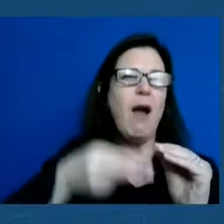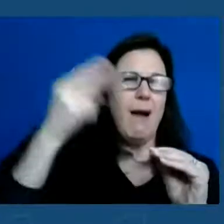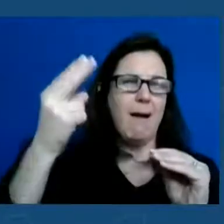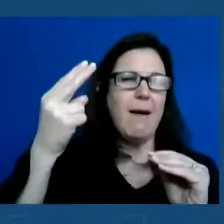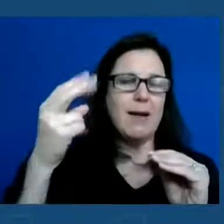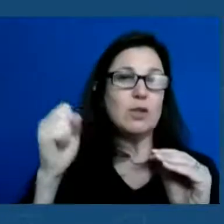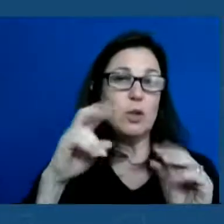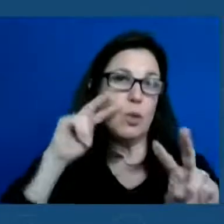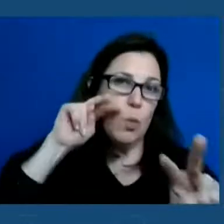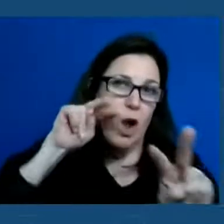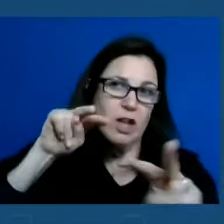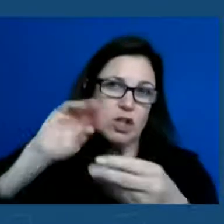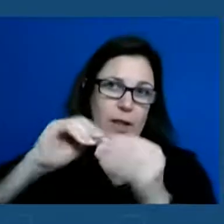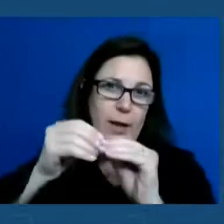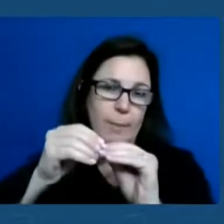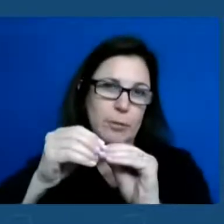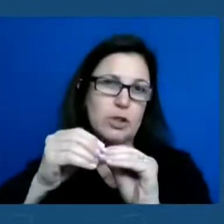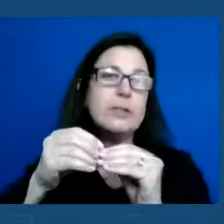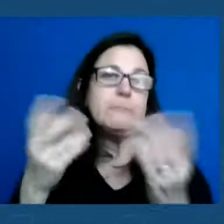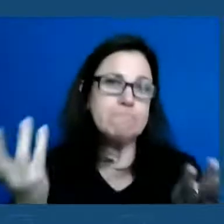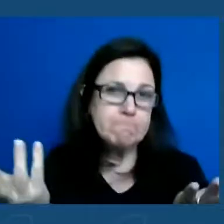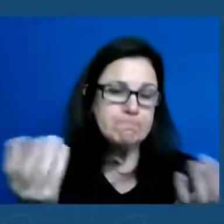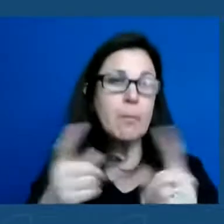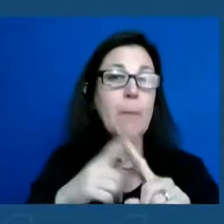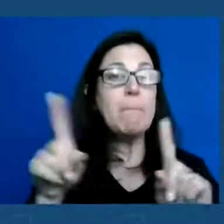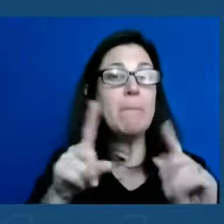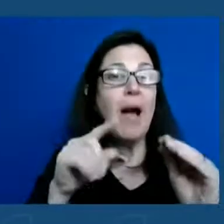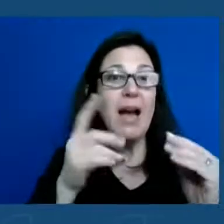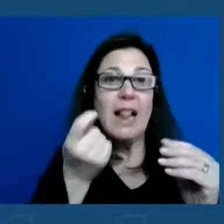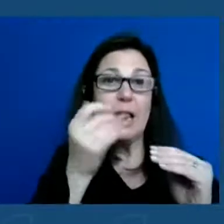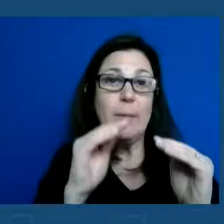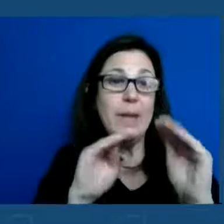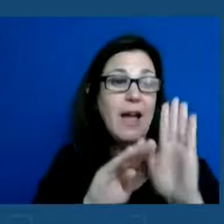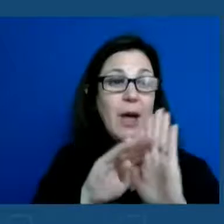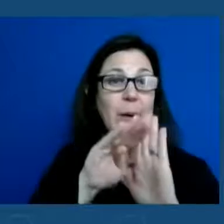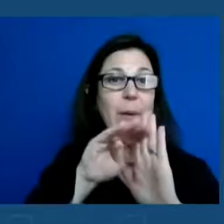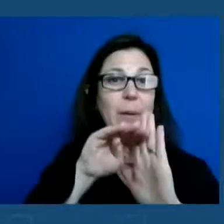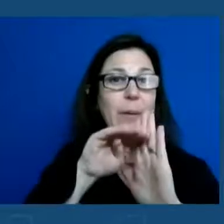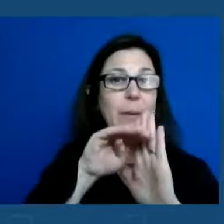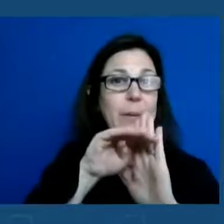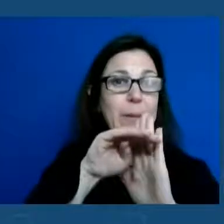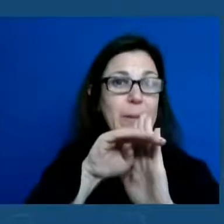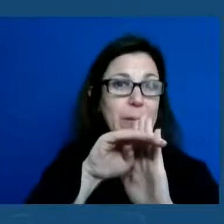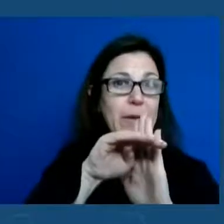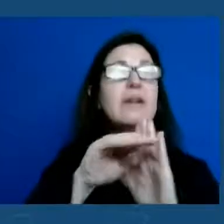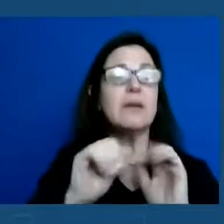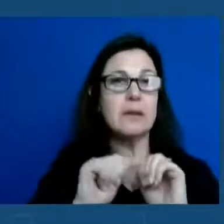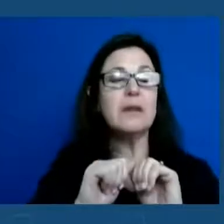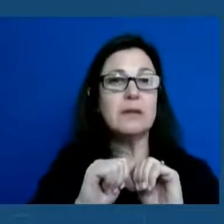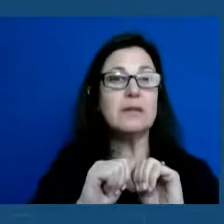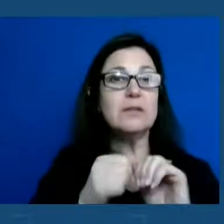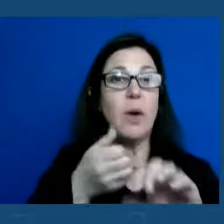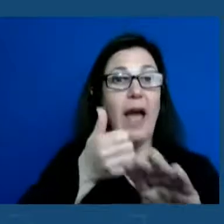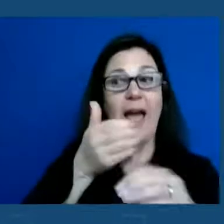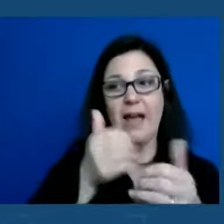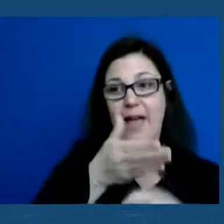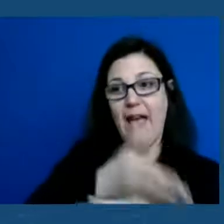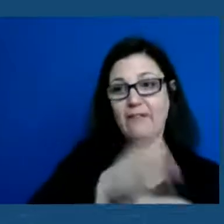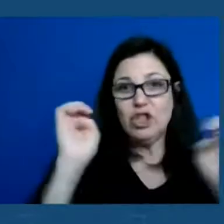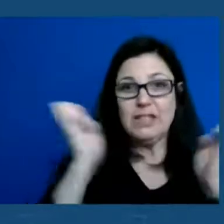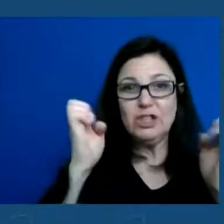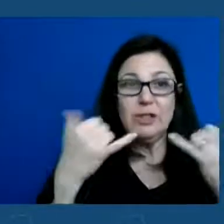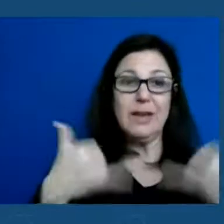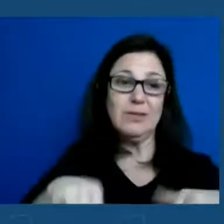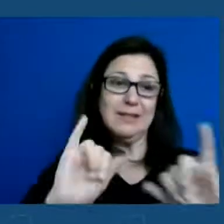numbers very closely. But it is flattening a little bit. We were watching after Easter, and we're still in